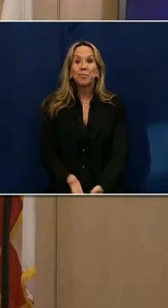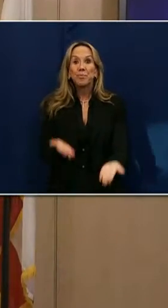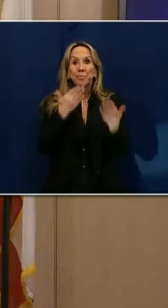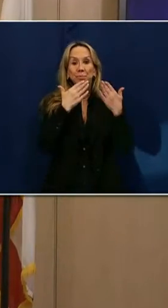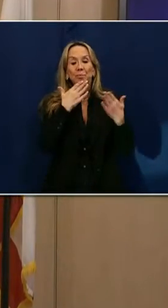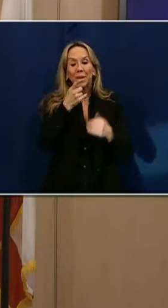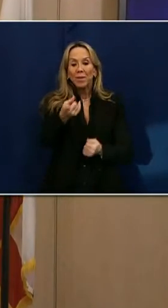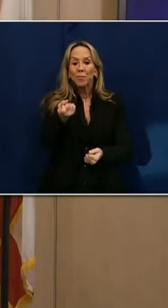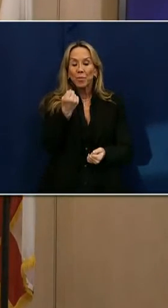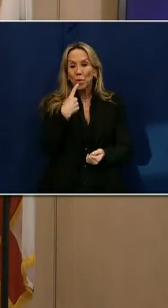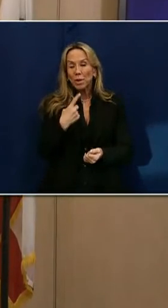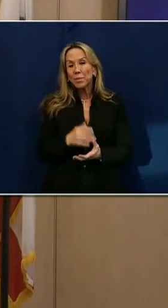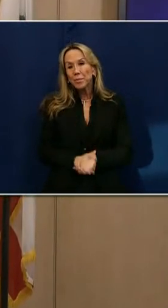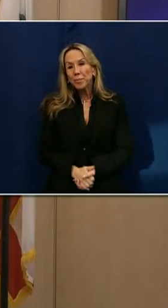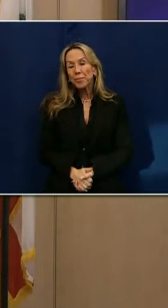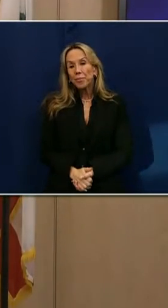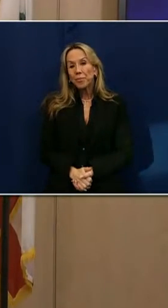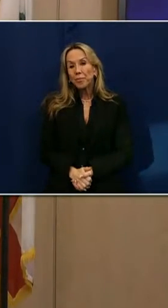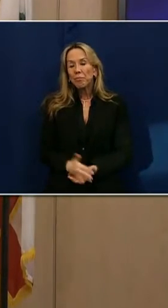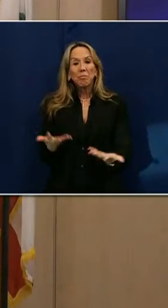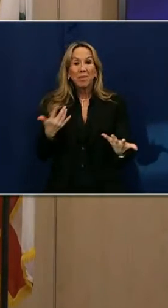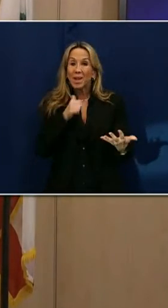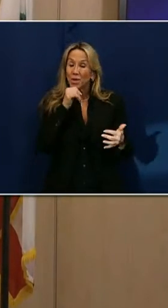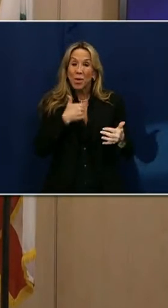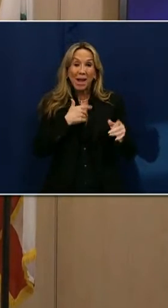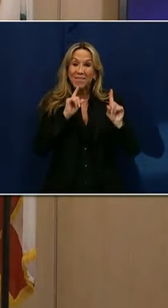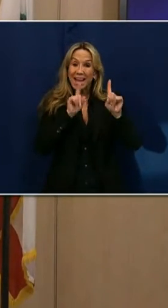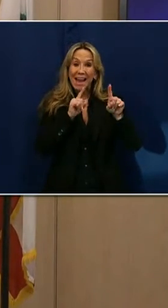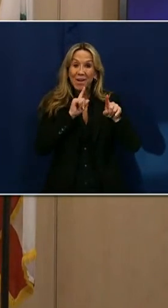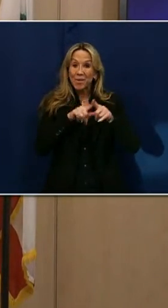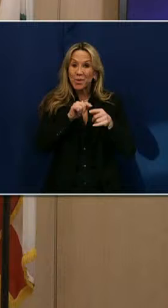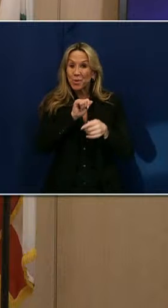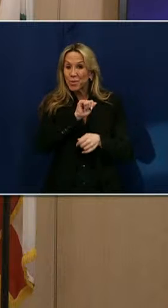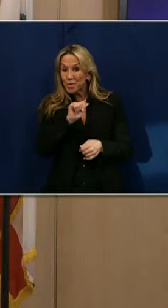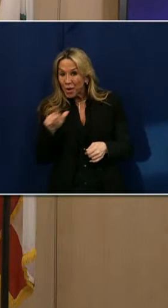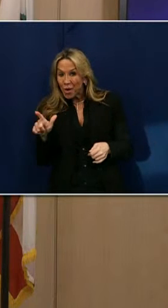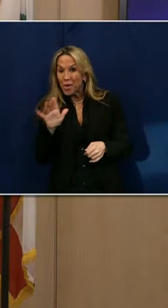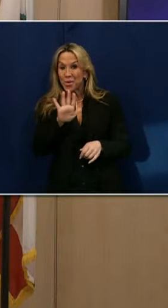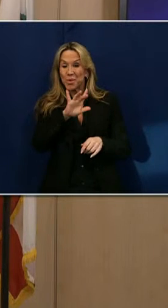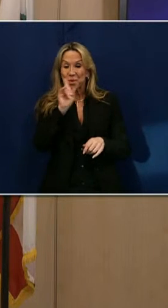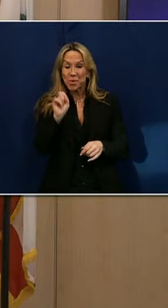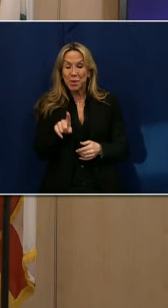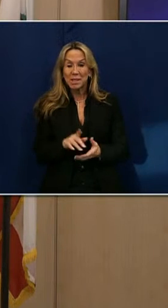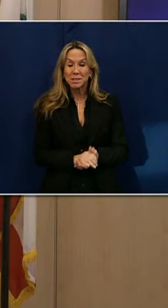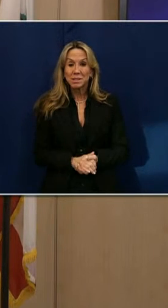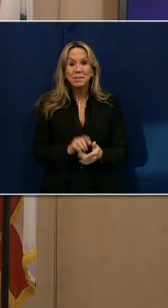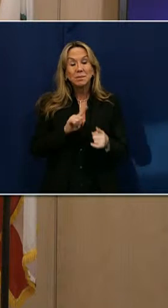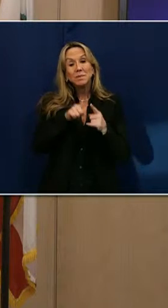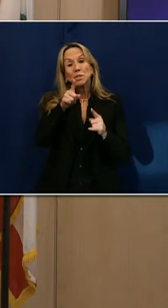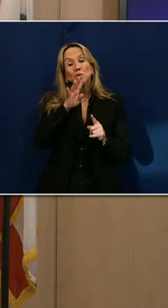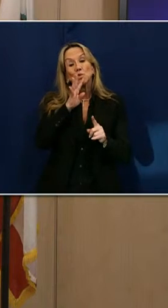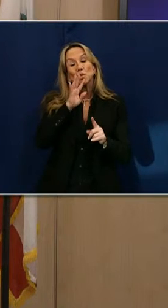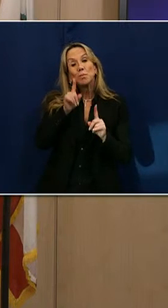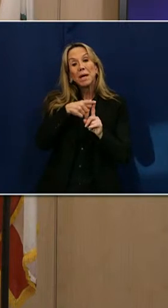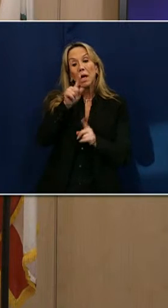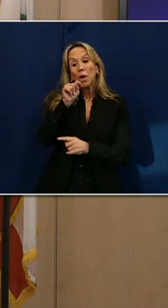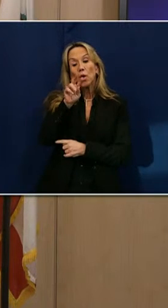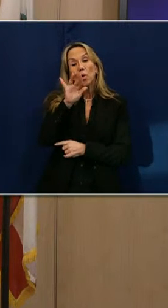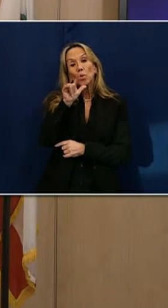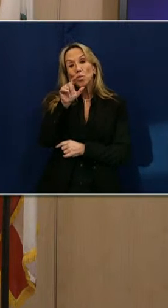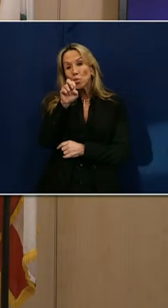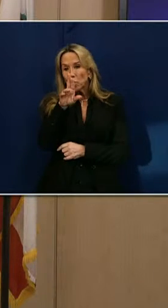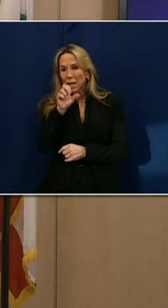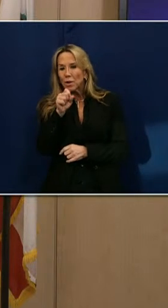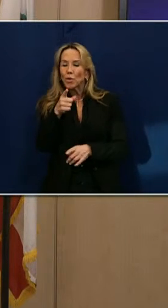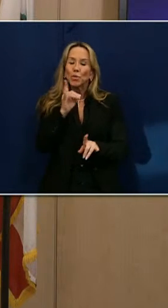Thank you for the questions. Now, we don't have the answer to all of your questions, and specifically as it relates to the triggers, because there were multiple